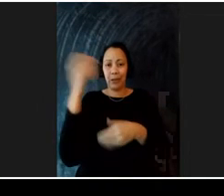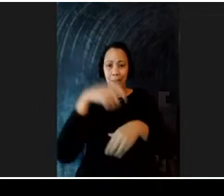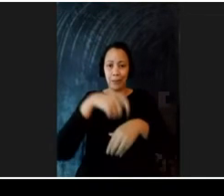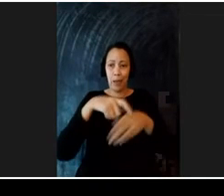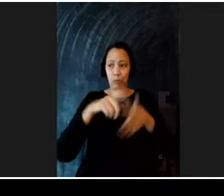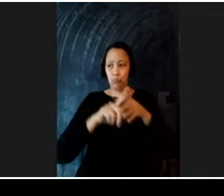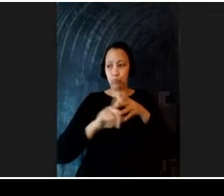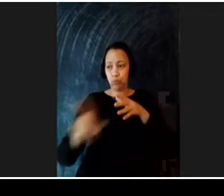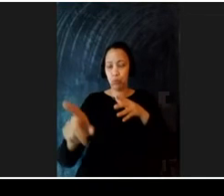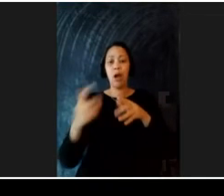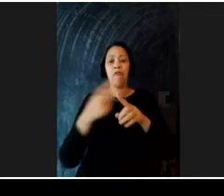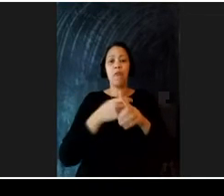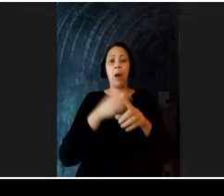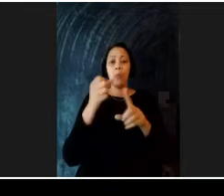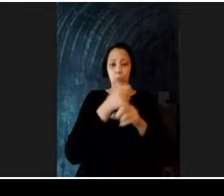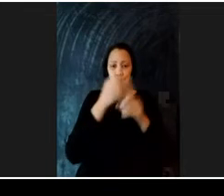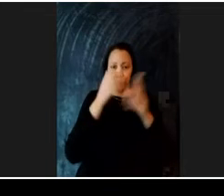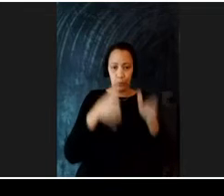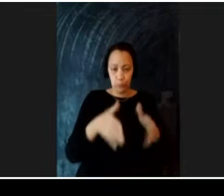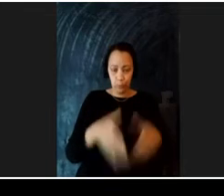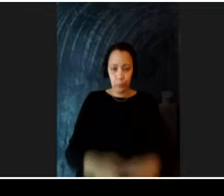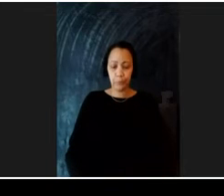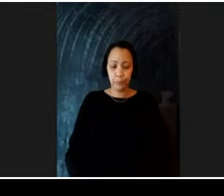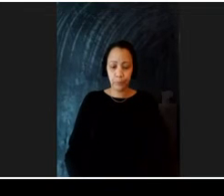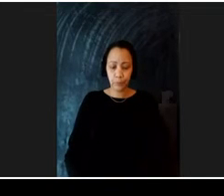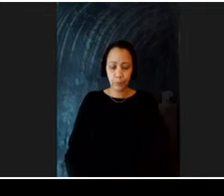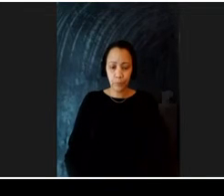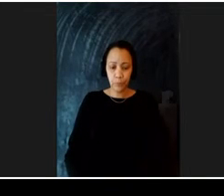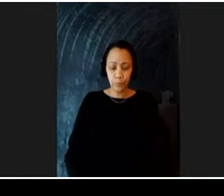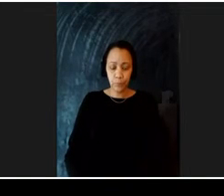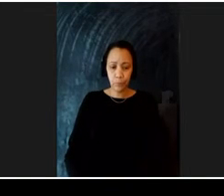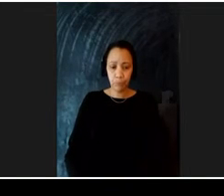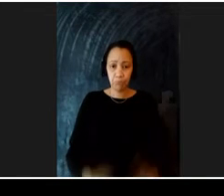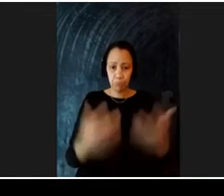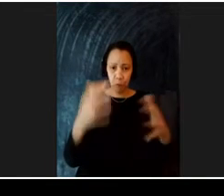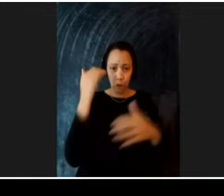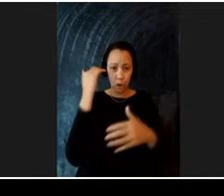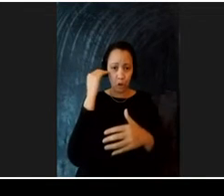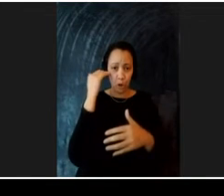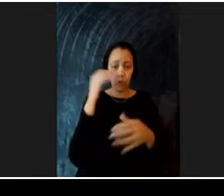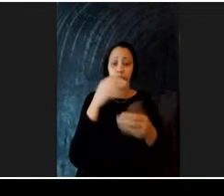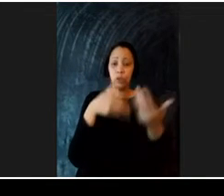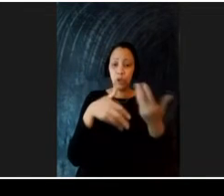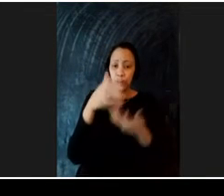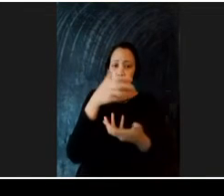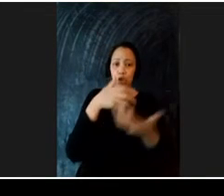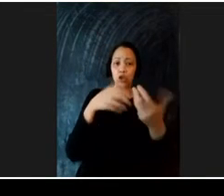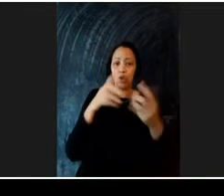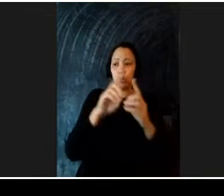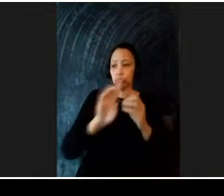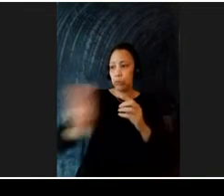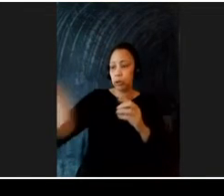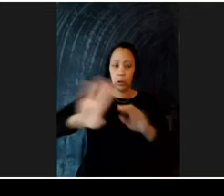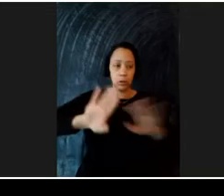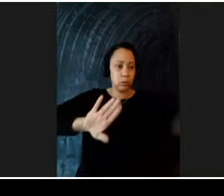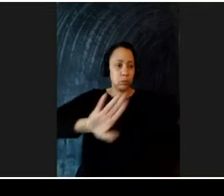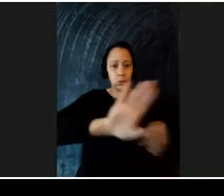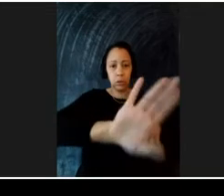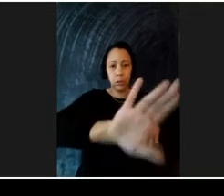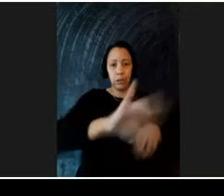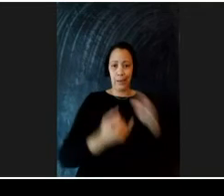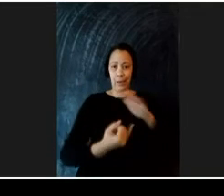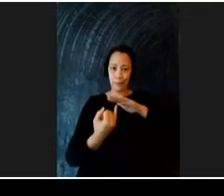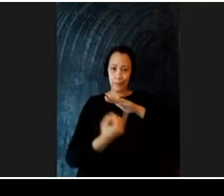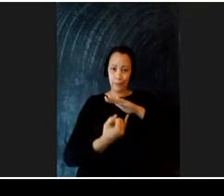abusers and nowhere else to go imagine having to live like this and now think about it as a parent attempting to homeschool your